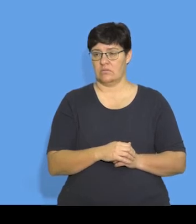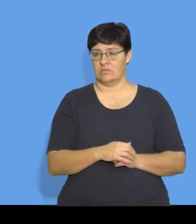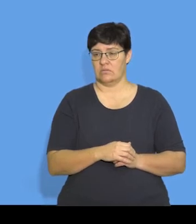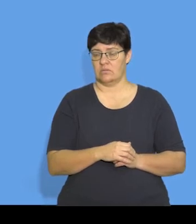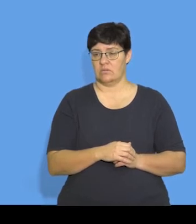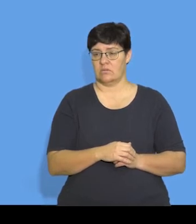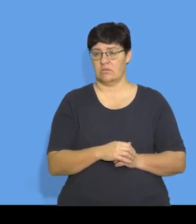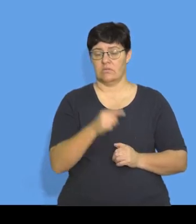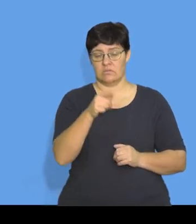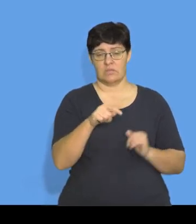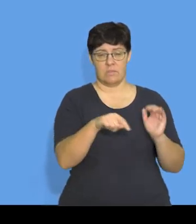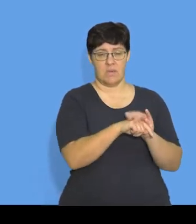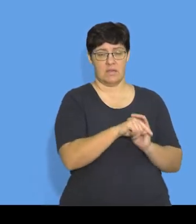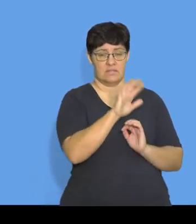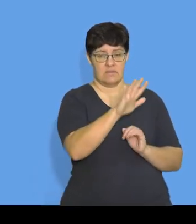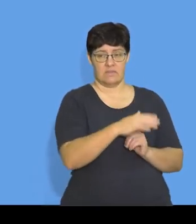is minus 5.